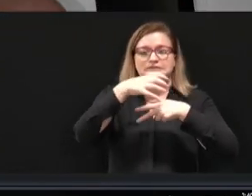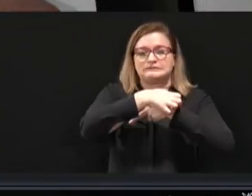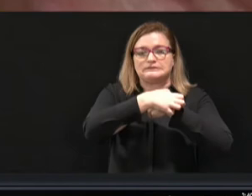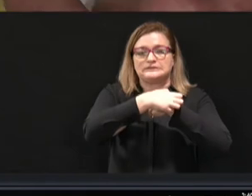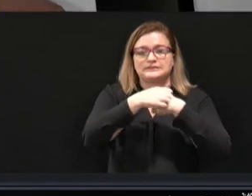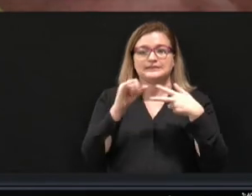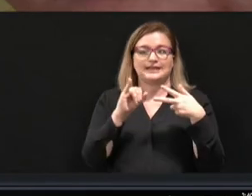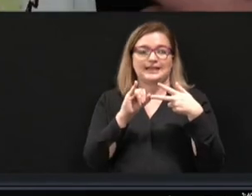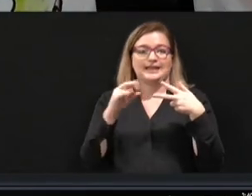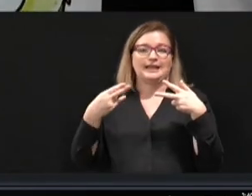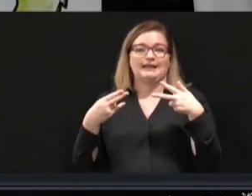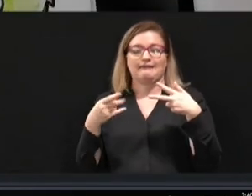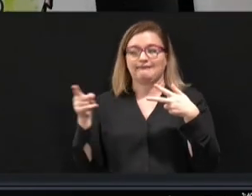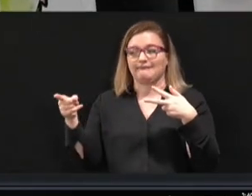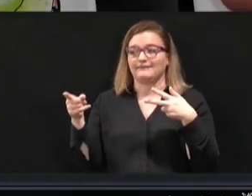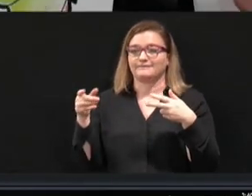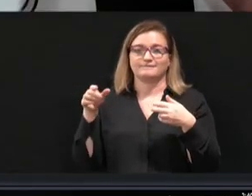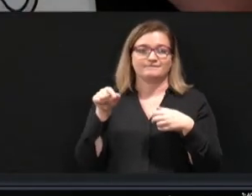See I'm itching there?